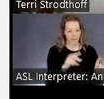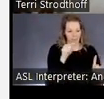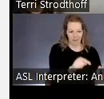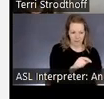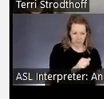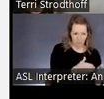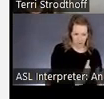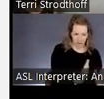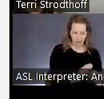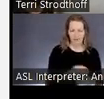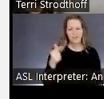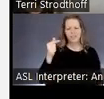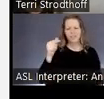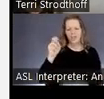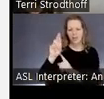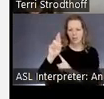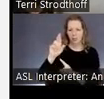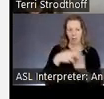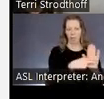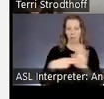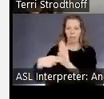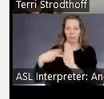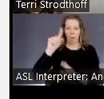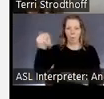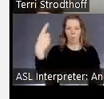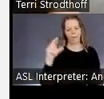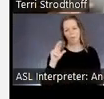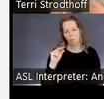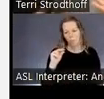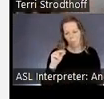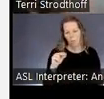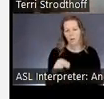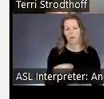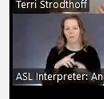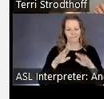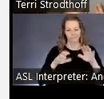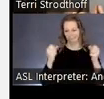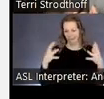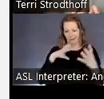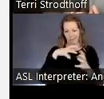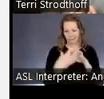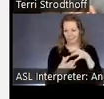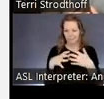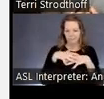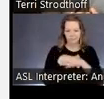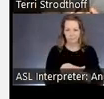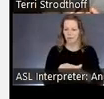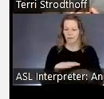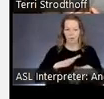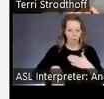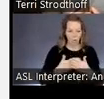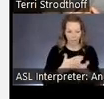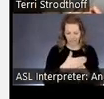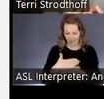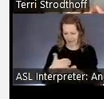not making gender the only way, or that people show up through their social identity. It's all intersecting with all the ways, all the pieces that we were